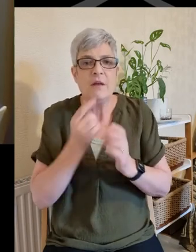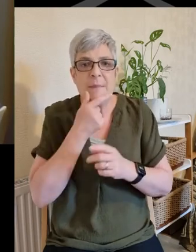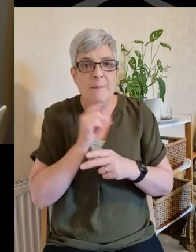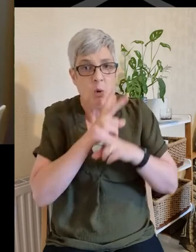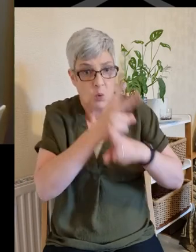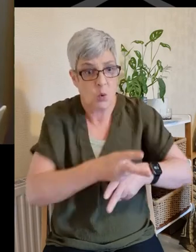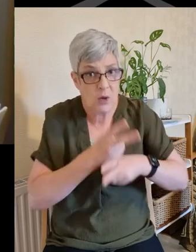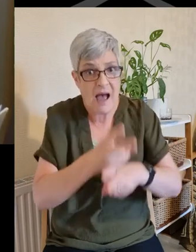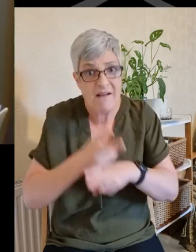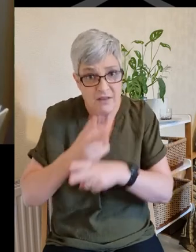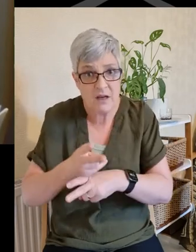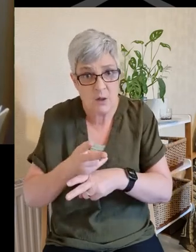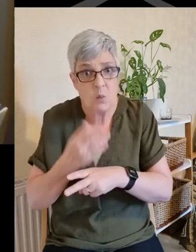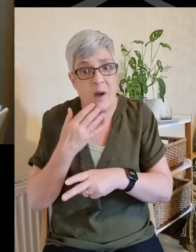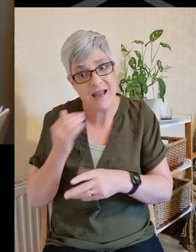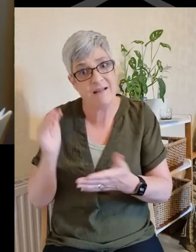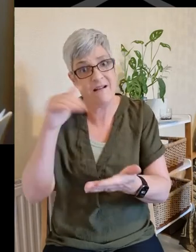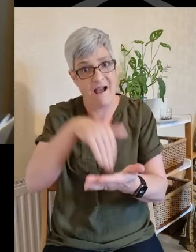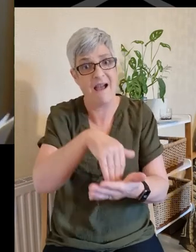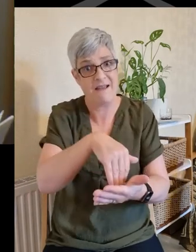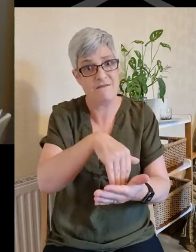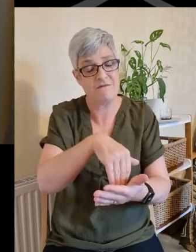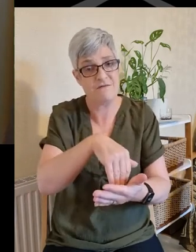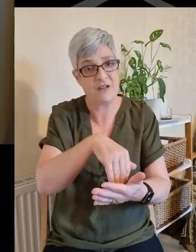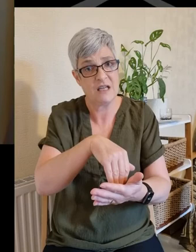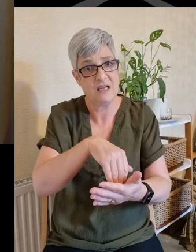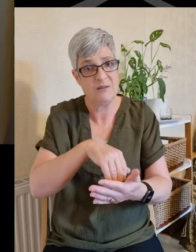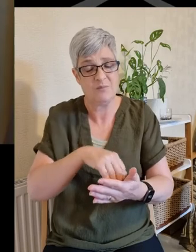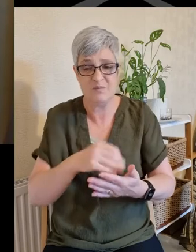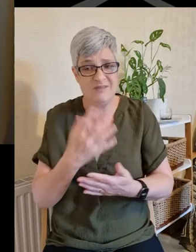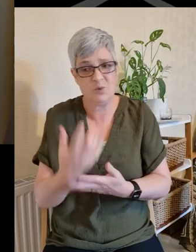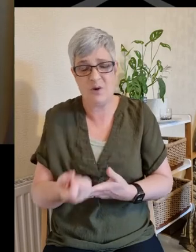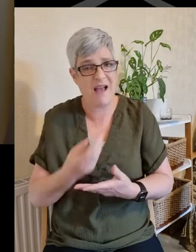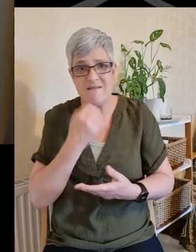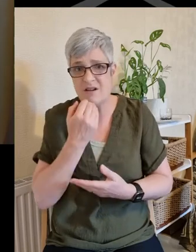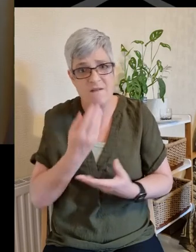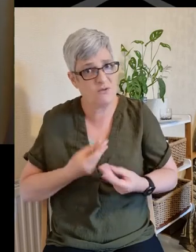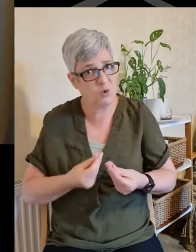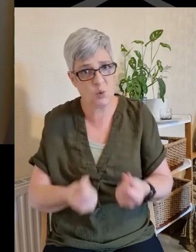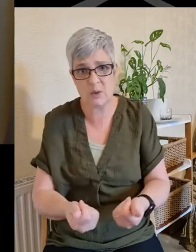manage to survive with an increasing lack of resources.